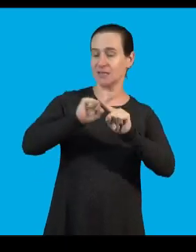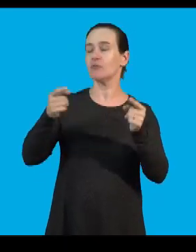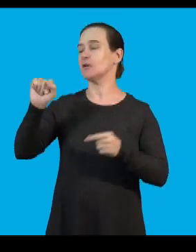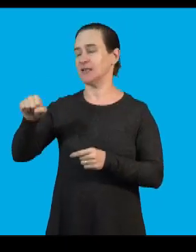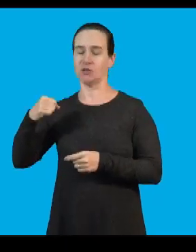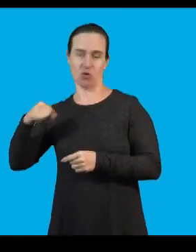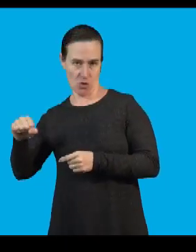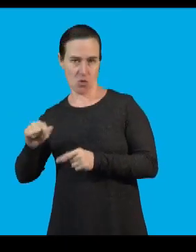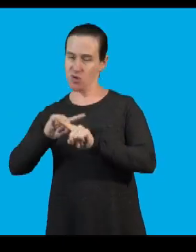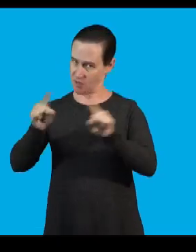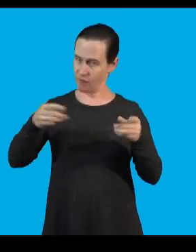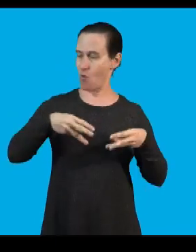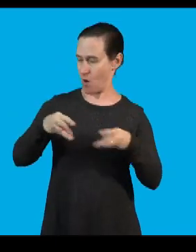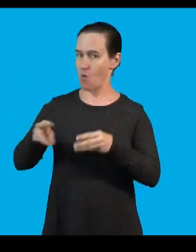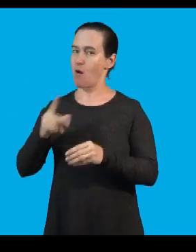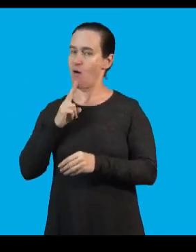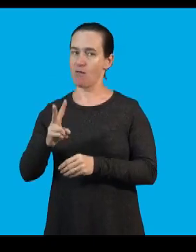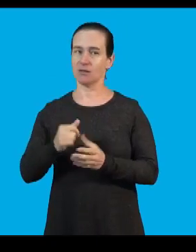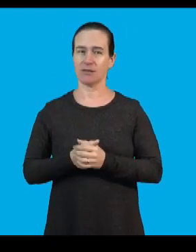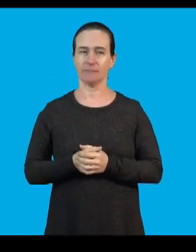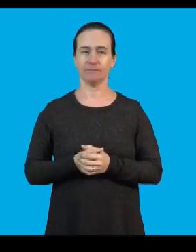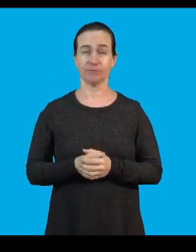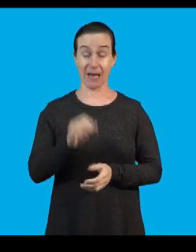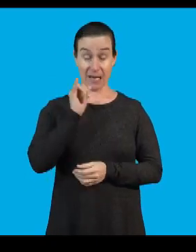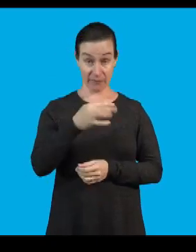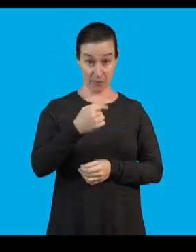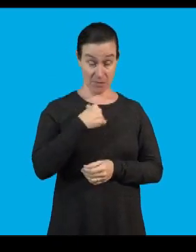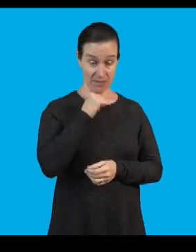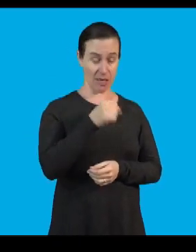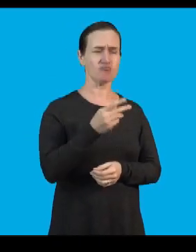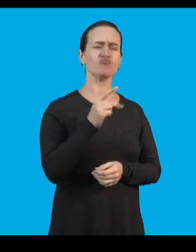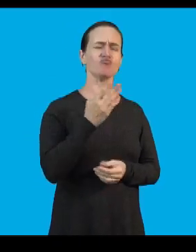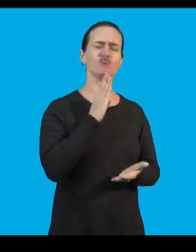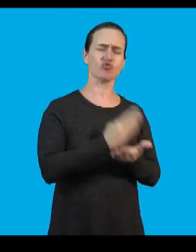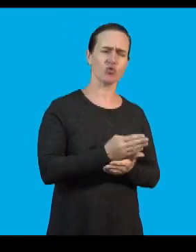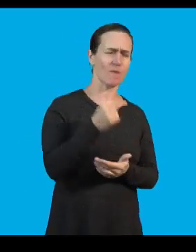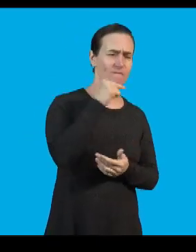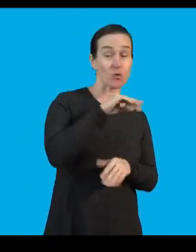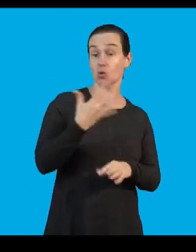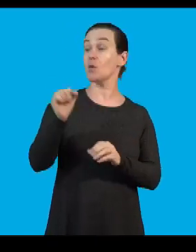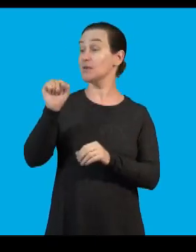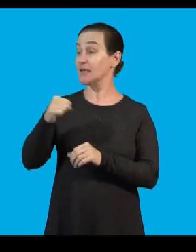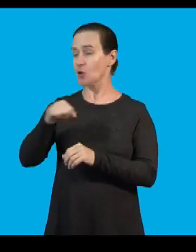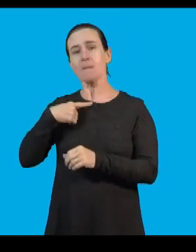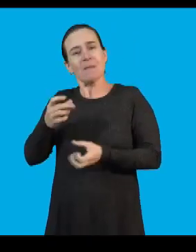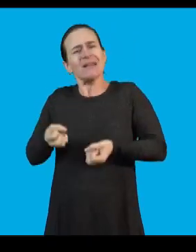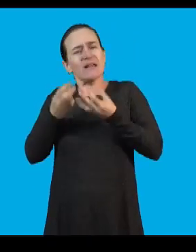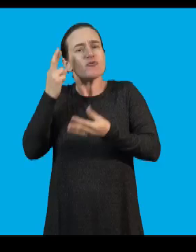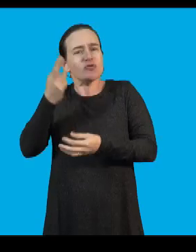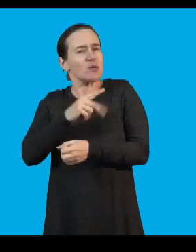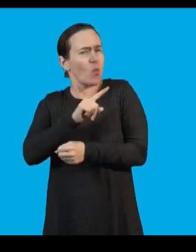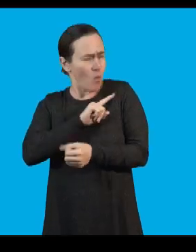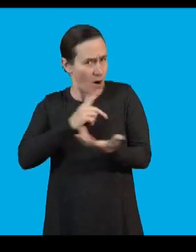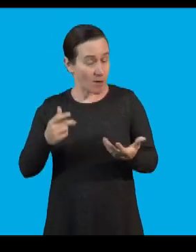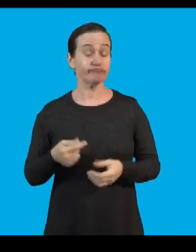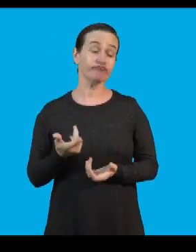to respond differently to them. Always back up your true and false and your yes or no answer with a reason. So you